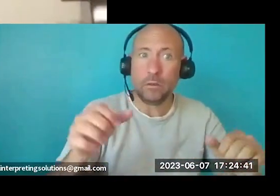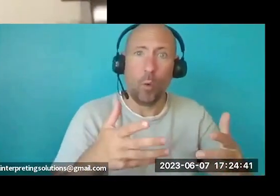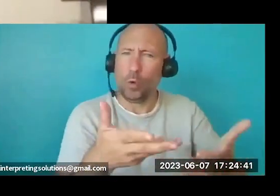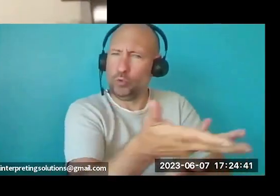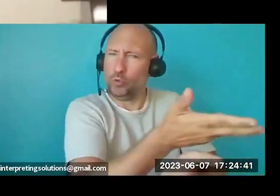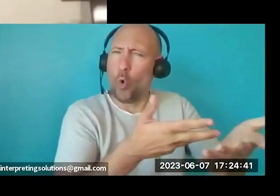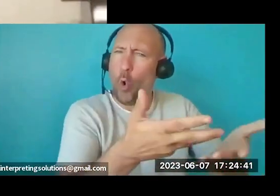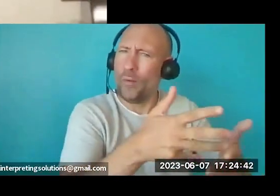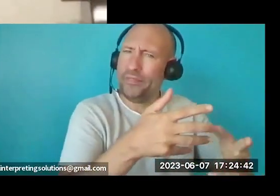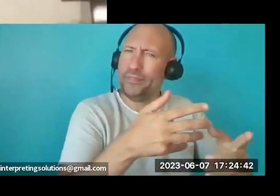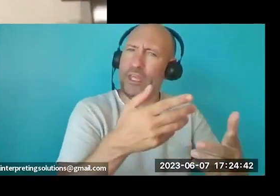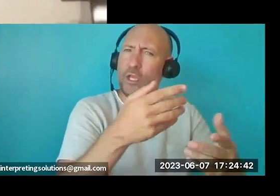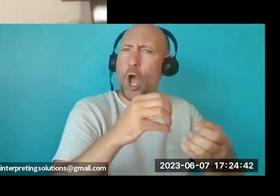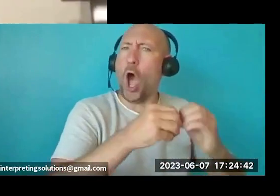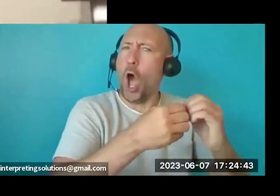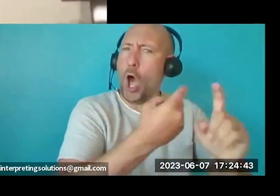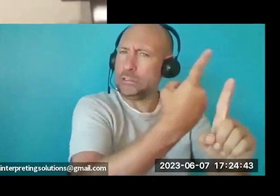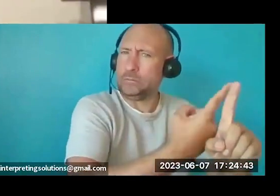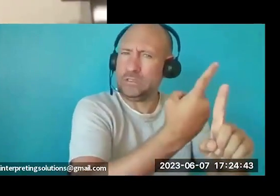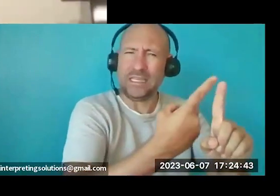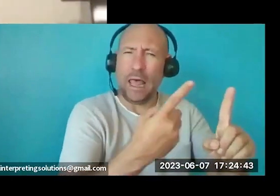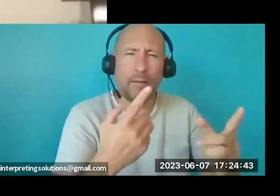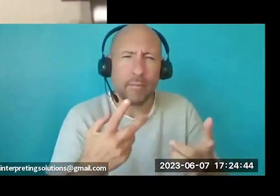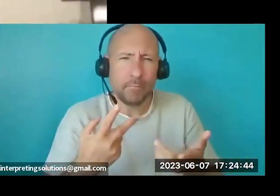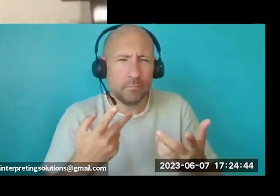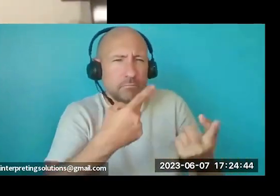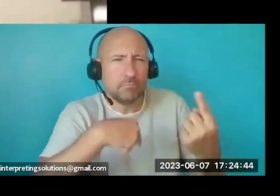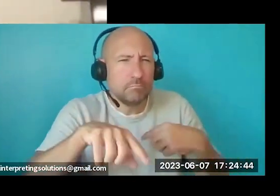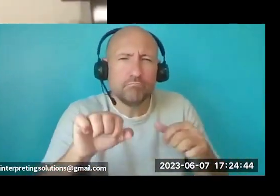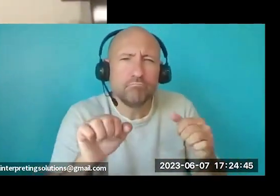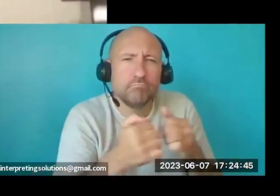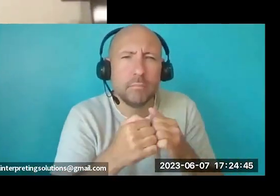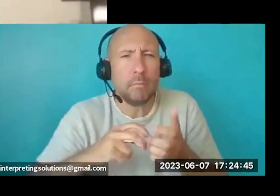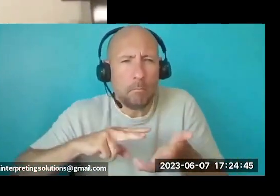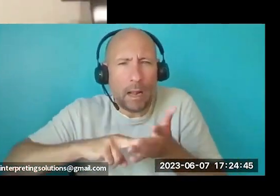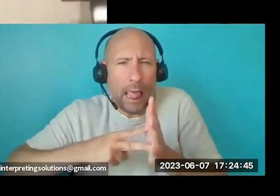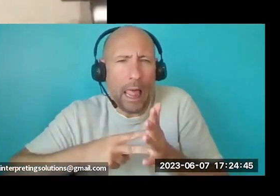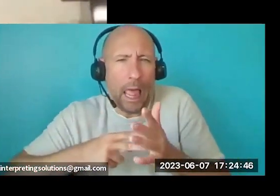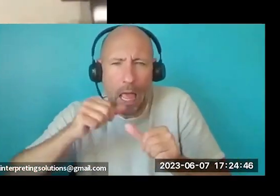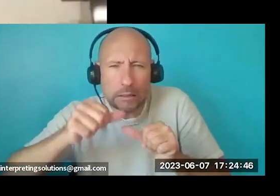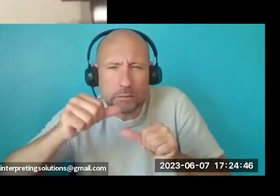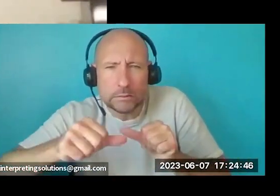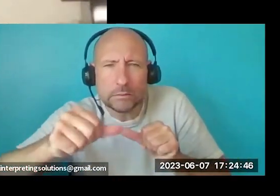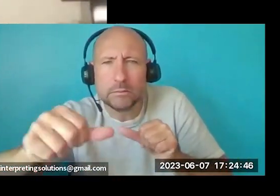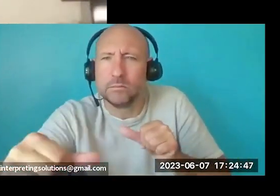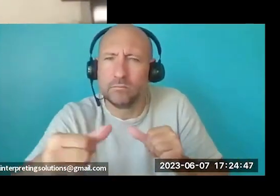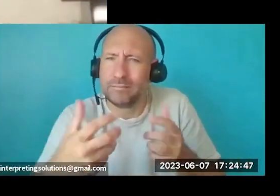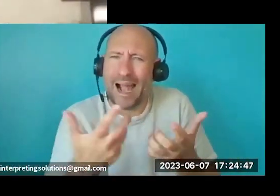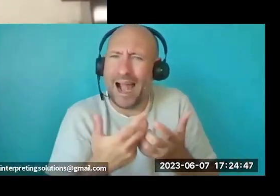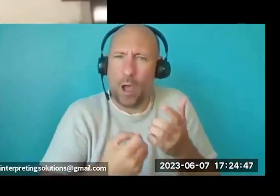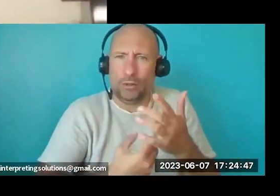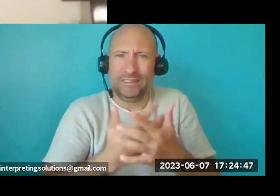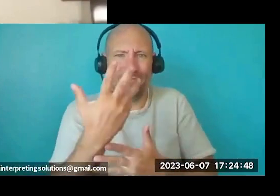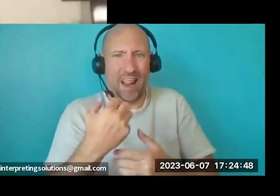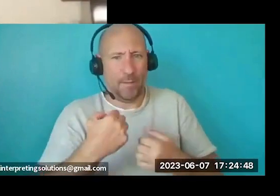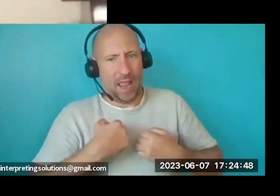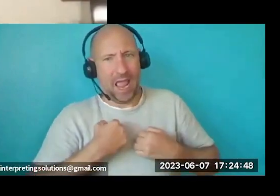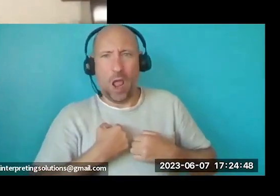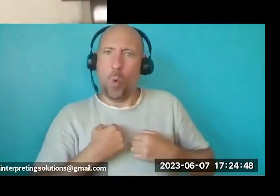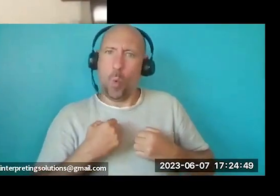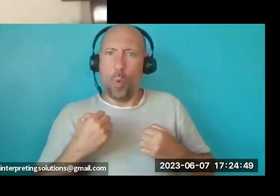artist, to establish which way we should go in order to develop our own